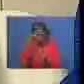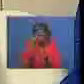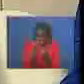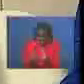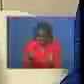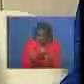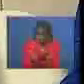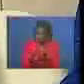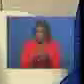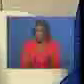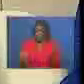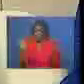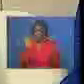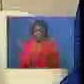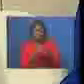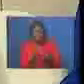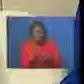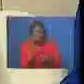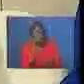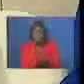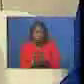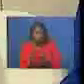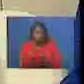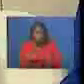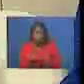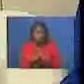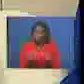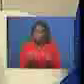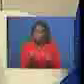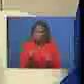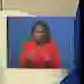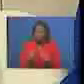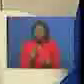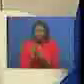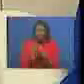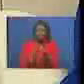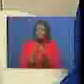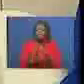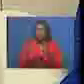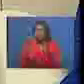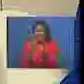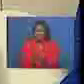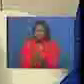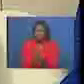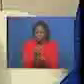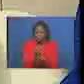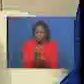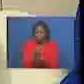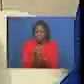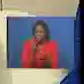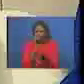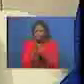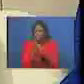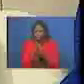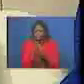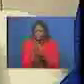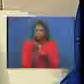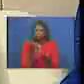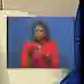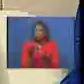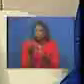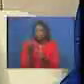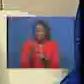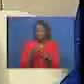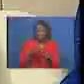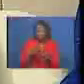corroborate and see that actually these are the numbers. What we are doing as an organisation is that from our small